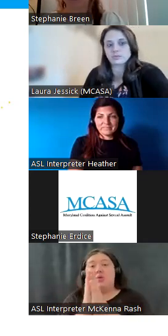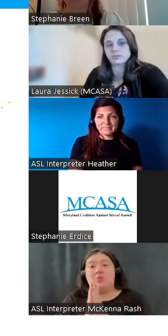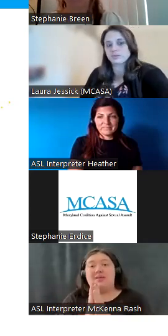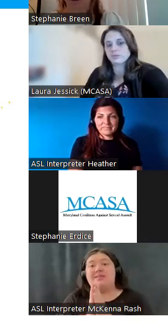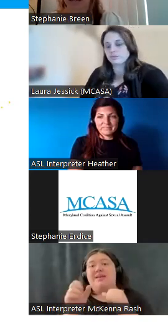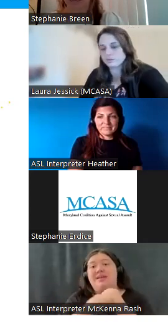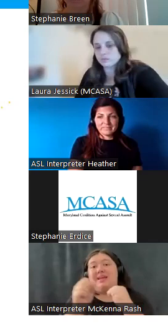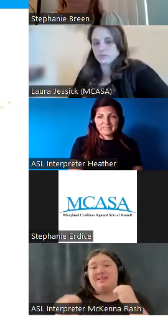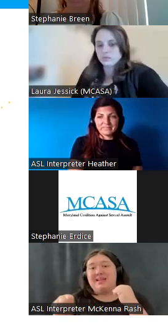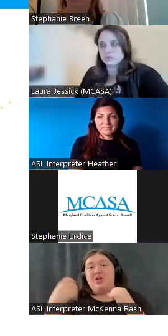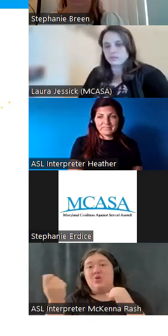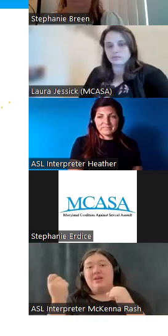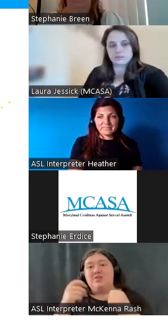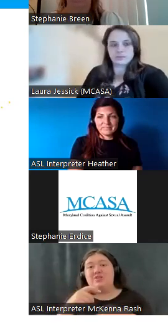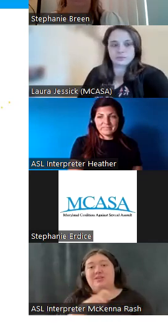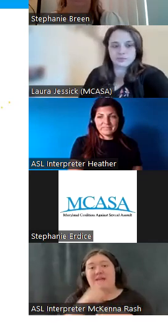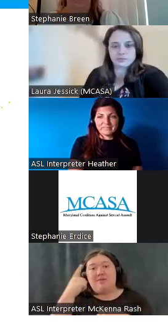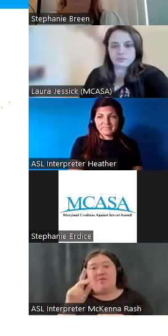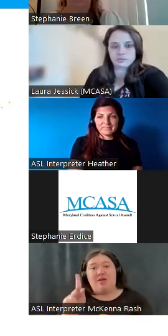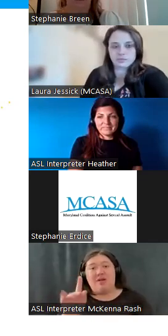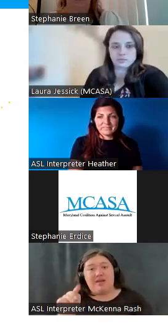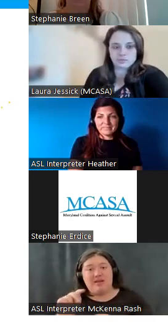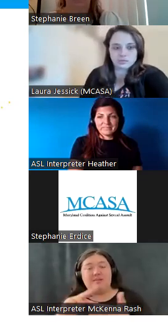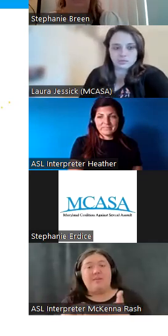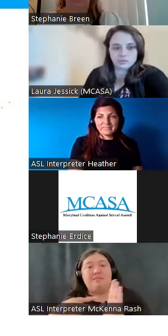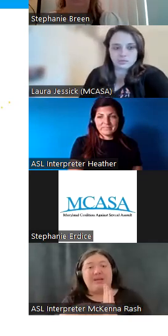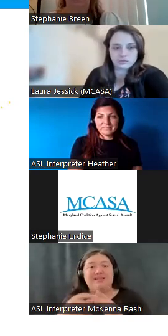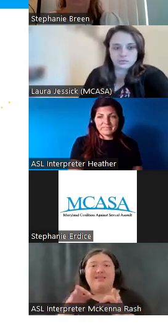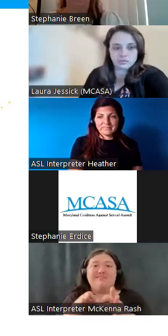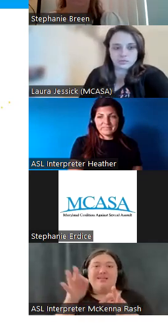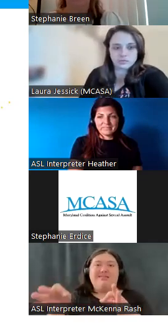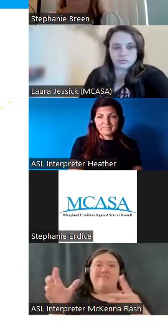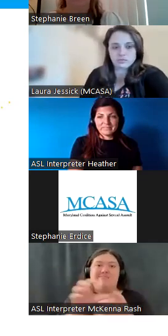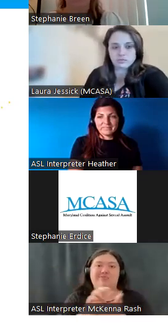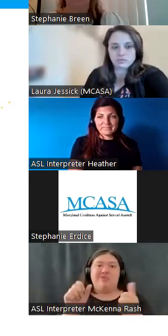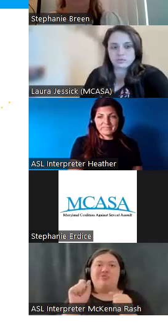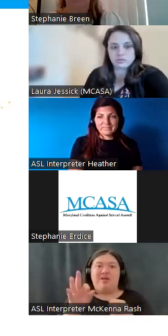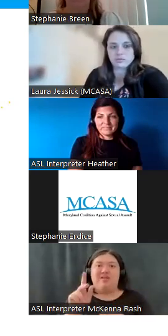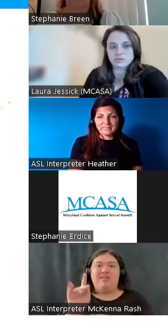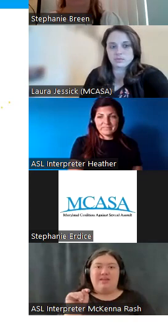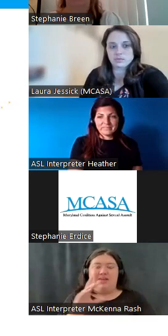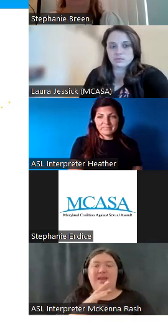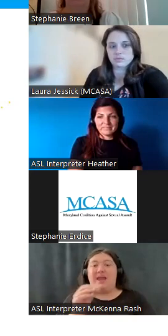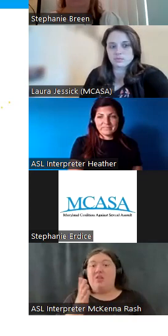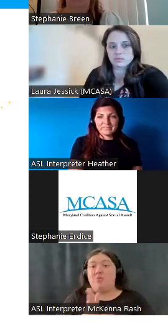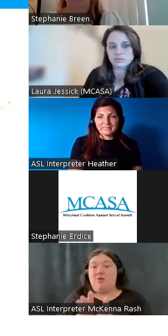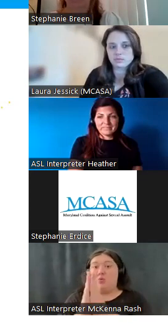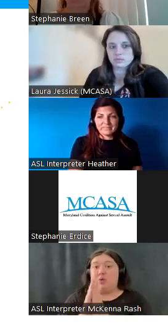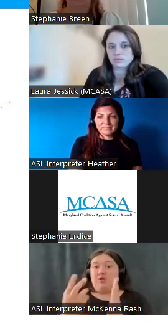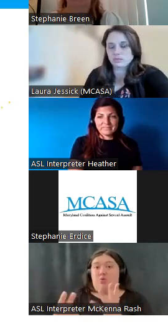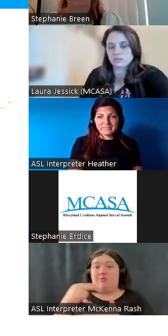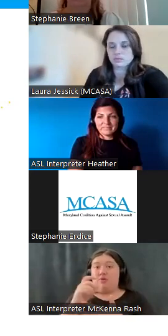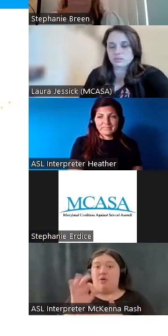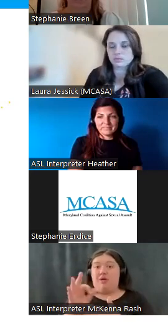retention period for a kit, which in other words is delayed destruction of the kit, and the right to request a review of law